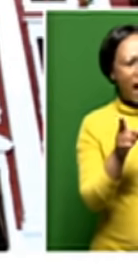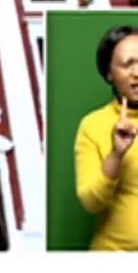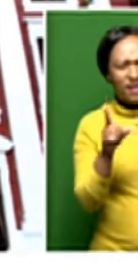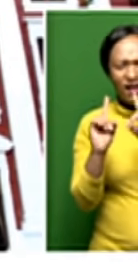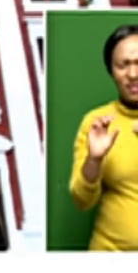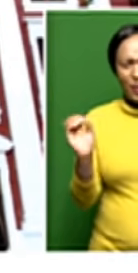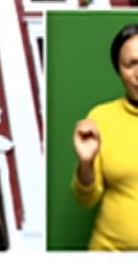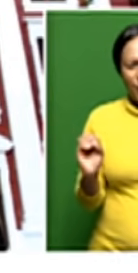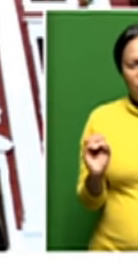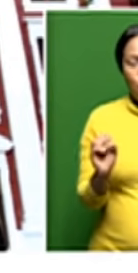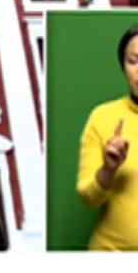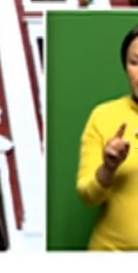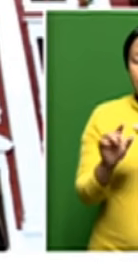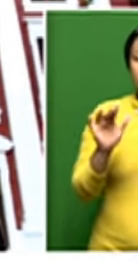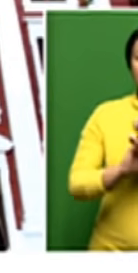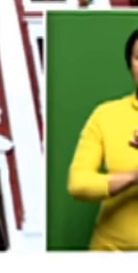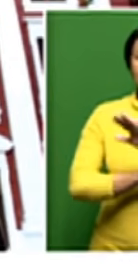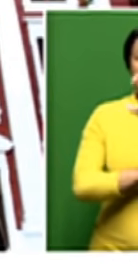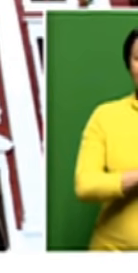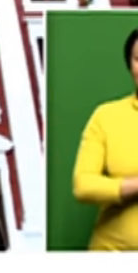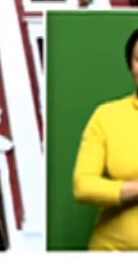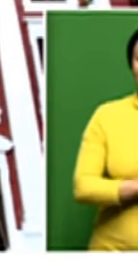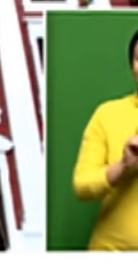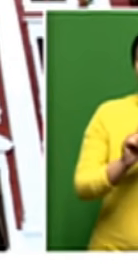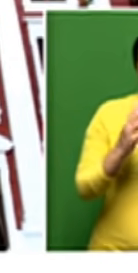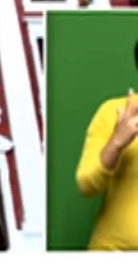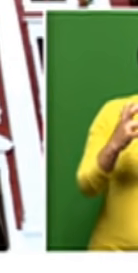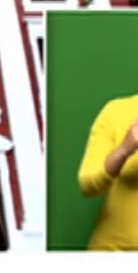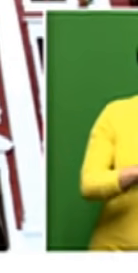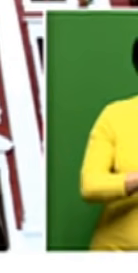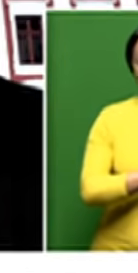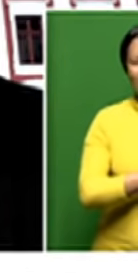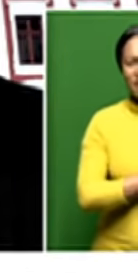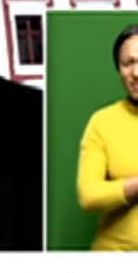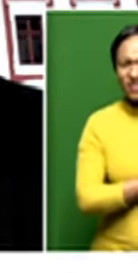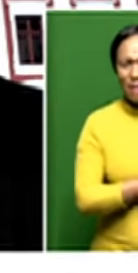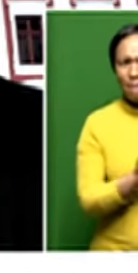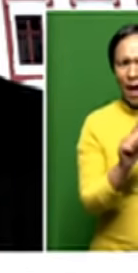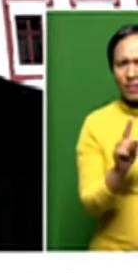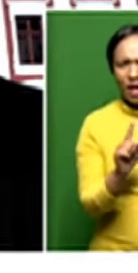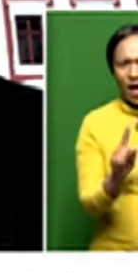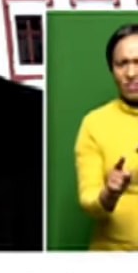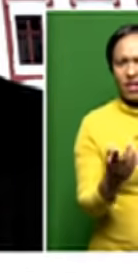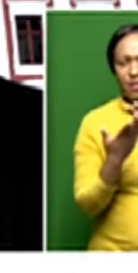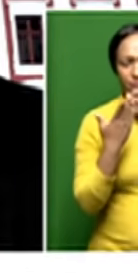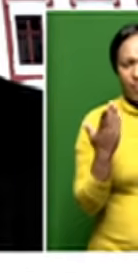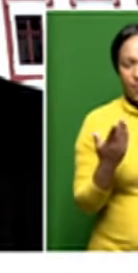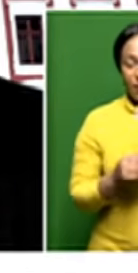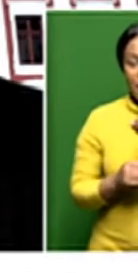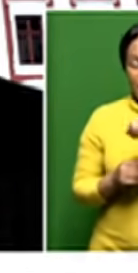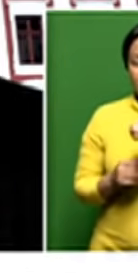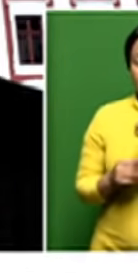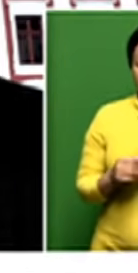questions that ordinary South Africans and also parliamentarians are asking? And it is a concern, because I think